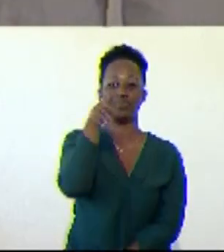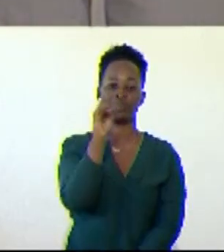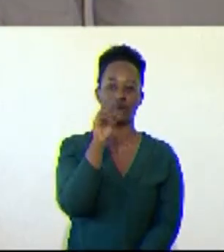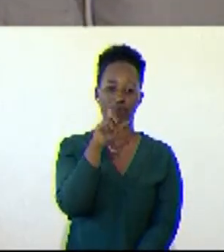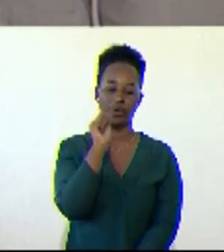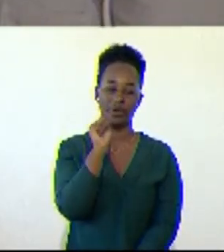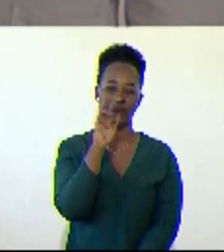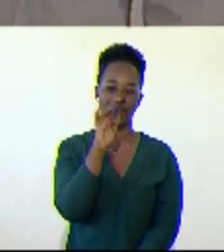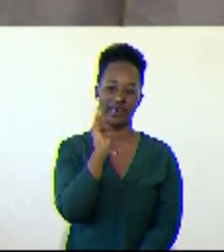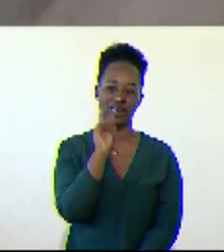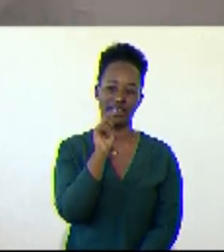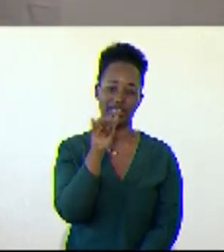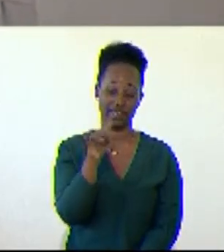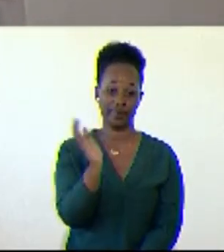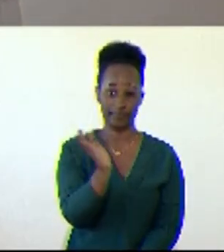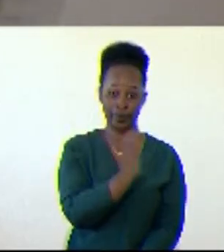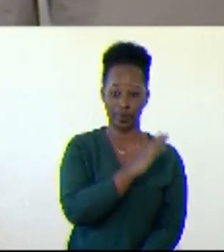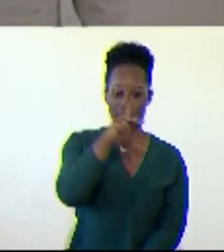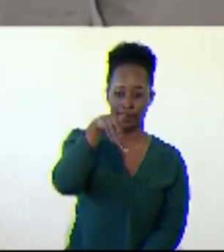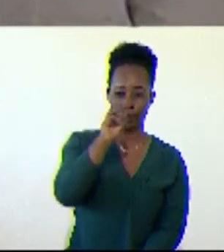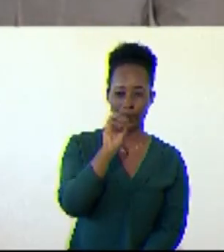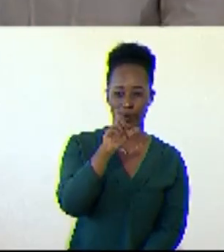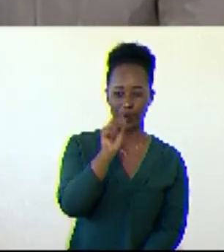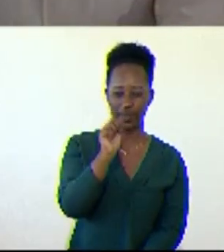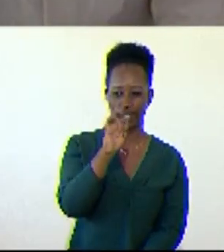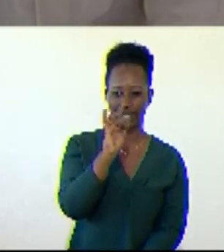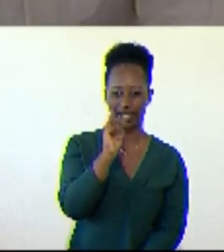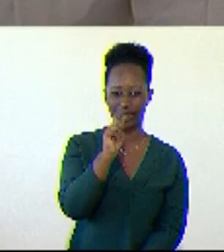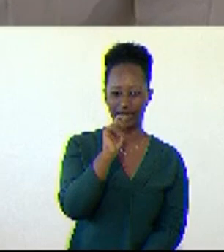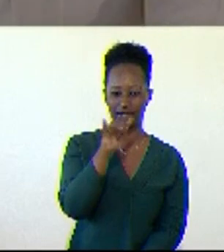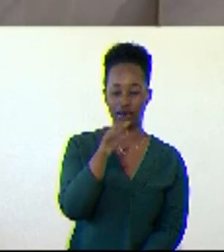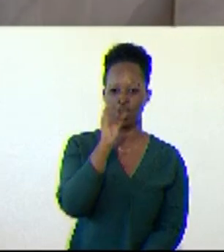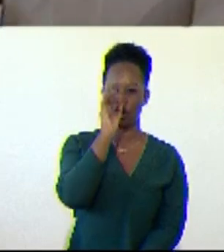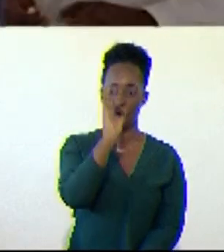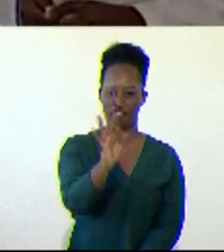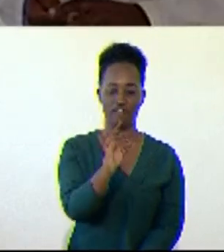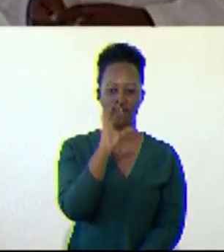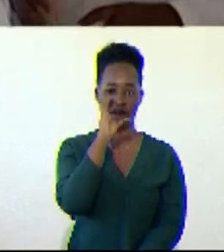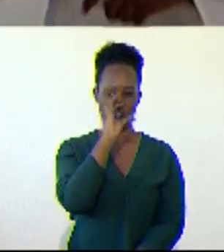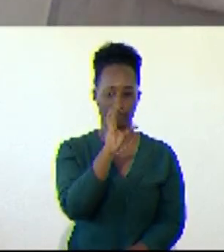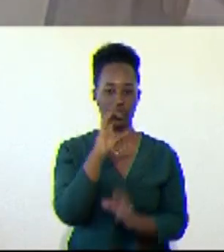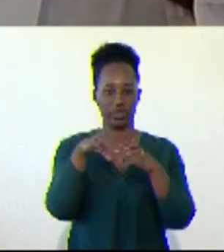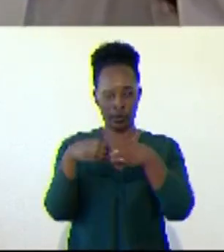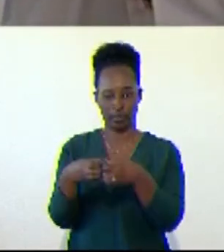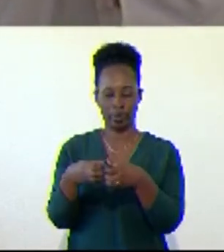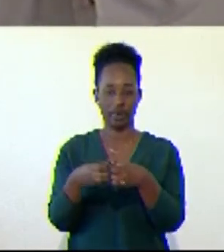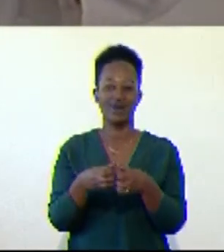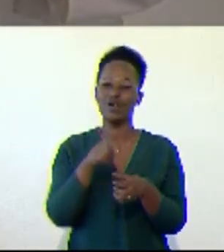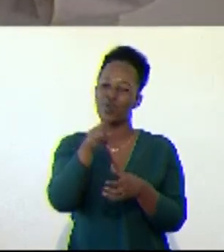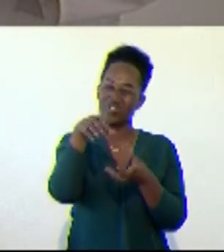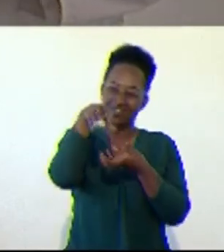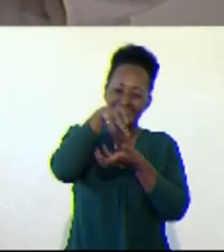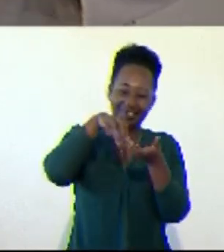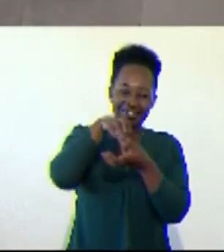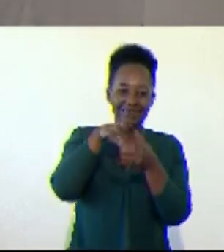of the carbonyl group. And here we have some examples. So you should not be confused